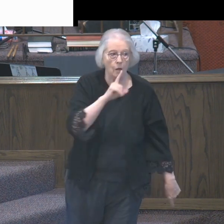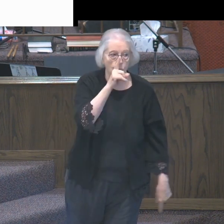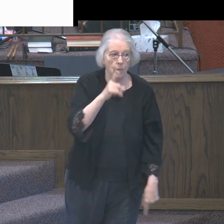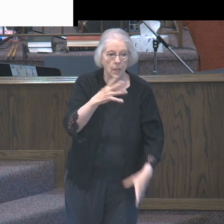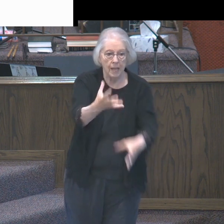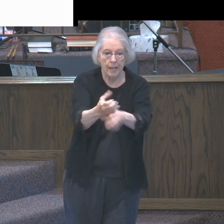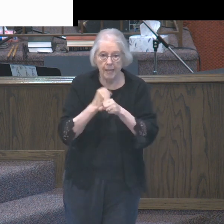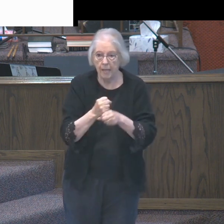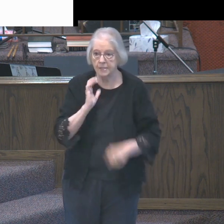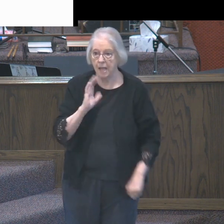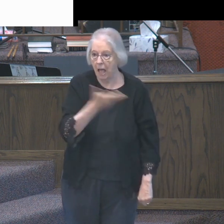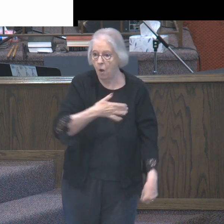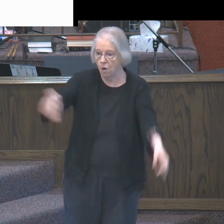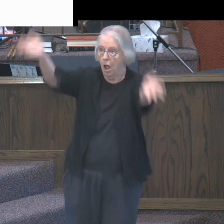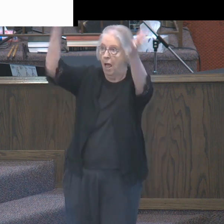Some of you will relate to this